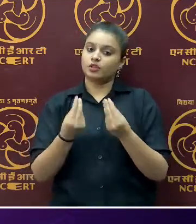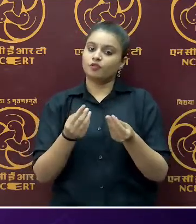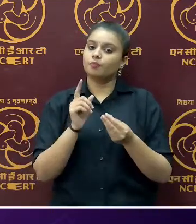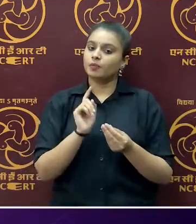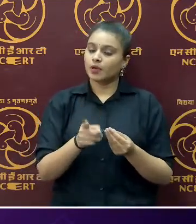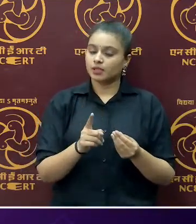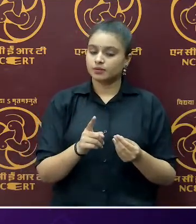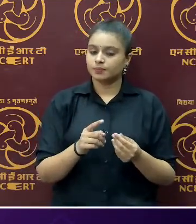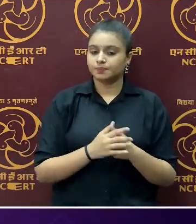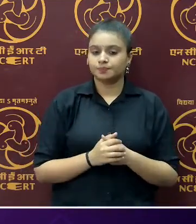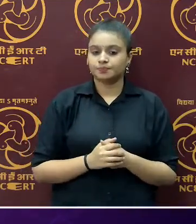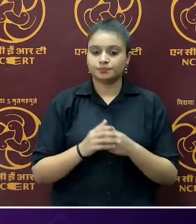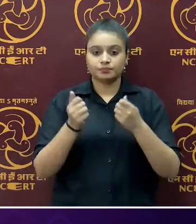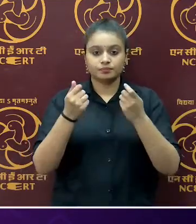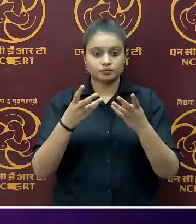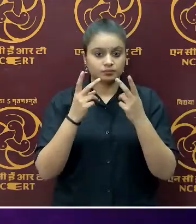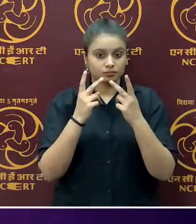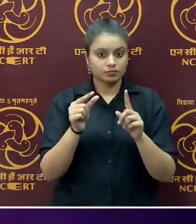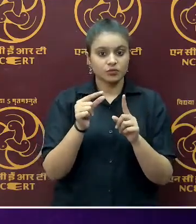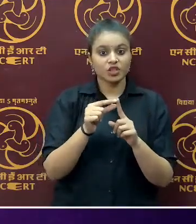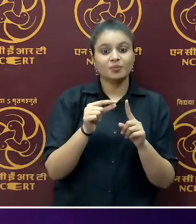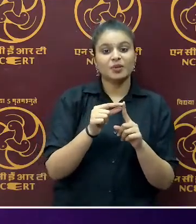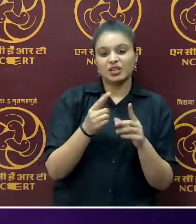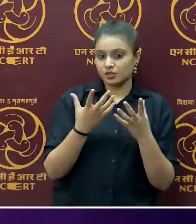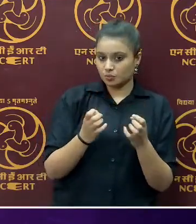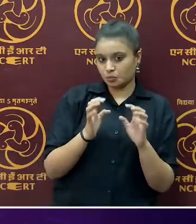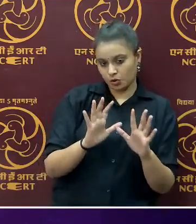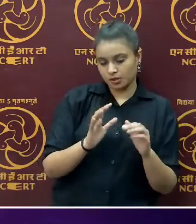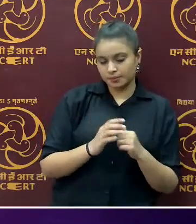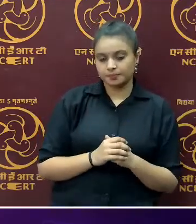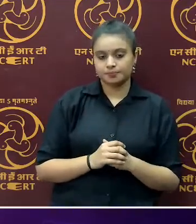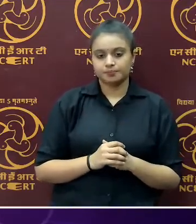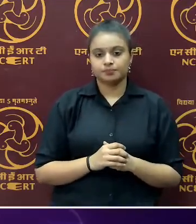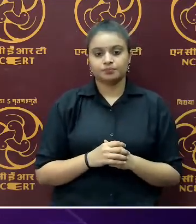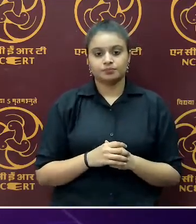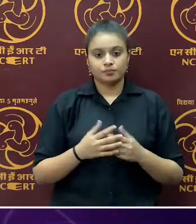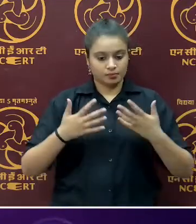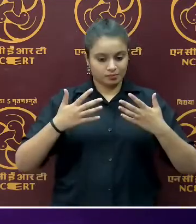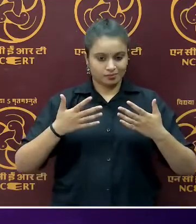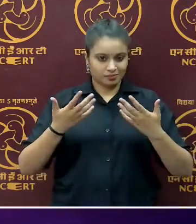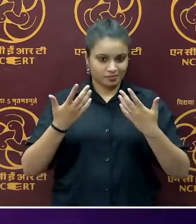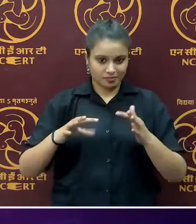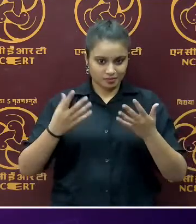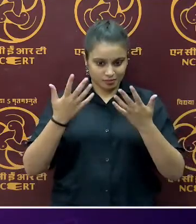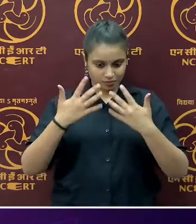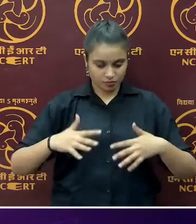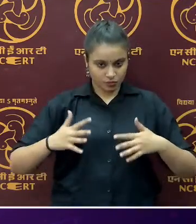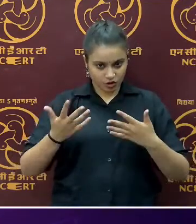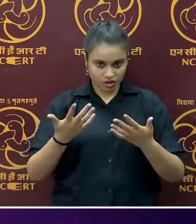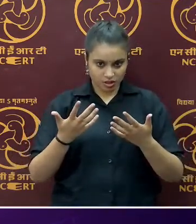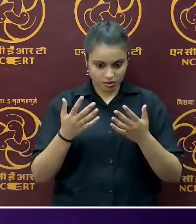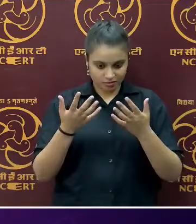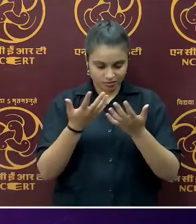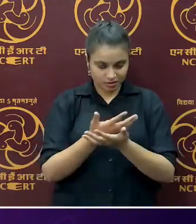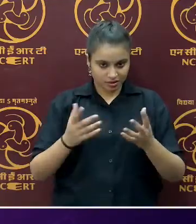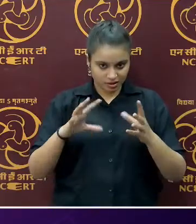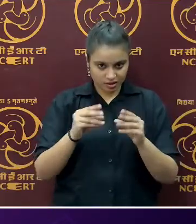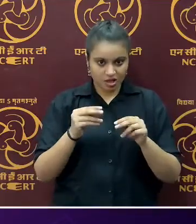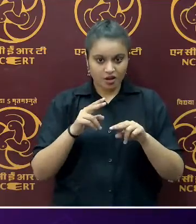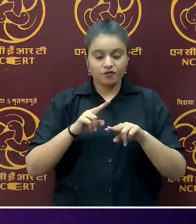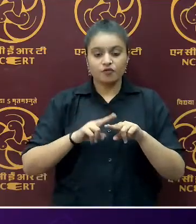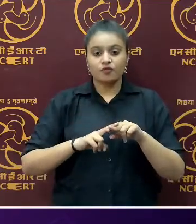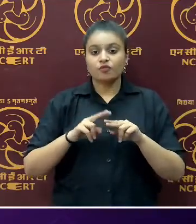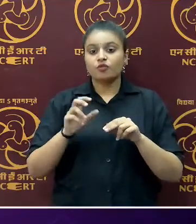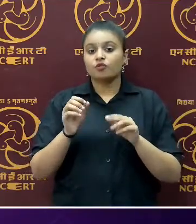see for calculation of pressure. Yeah. Say there's a body that is exerting force